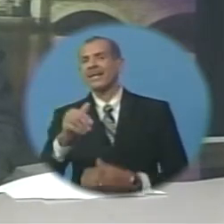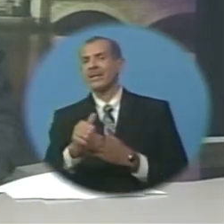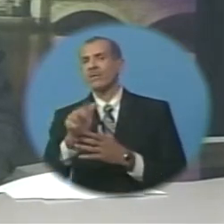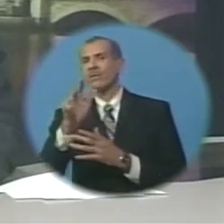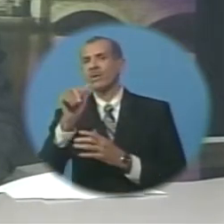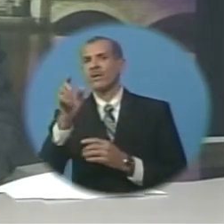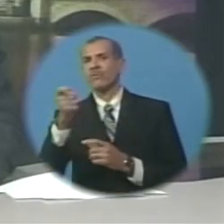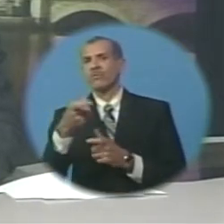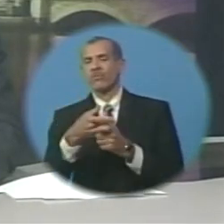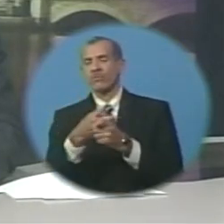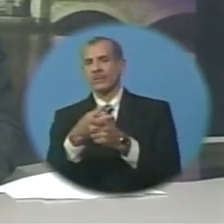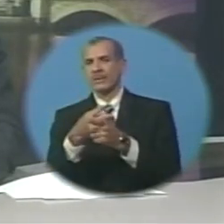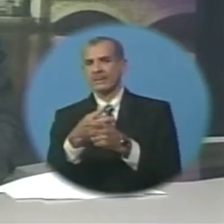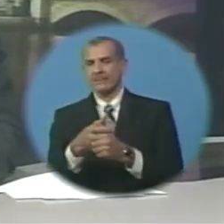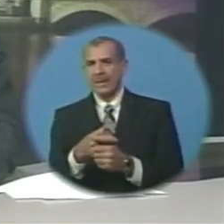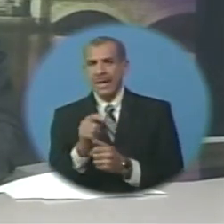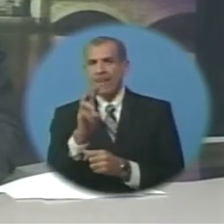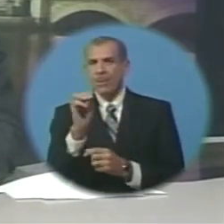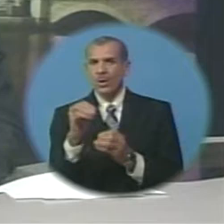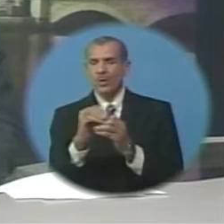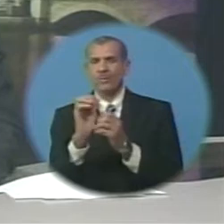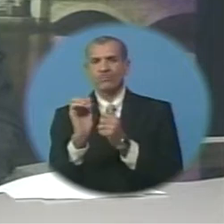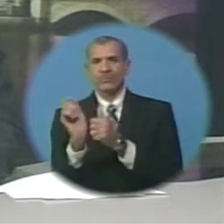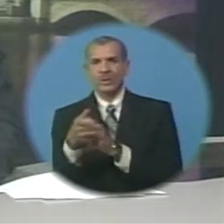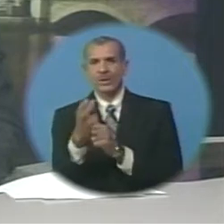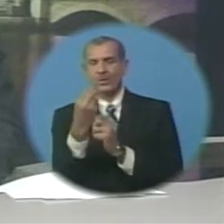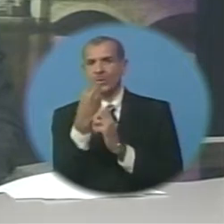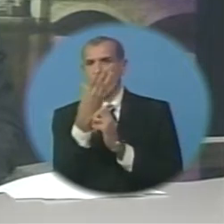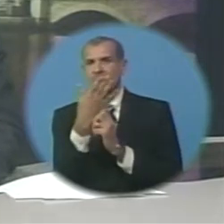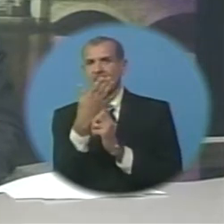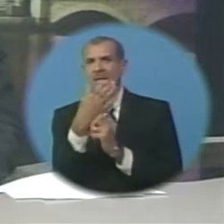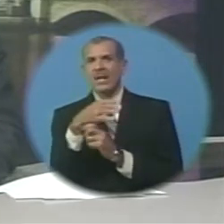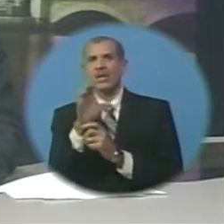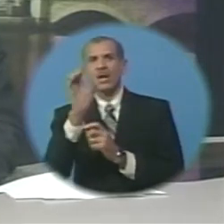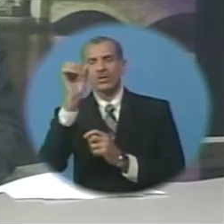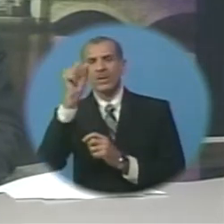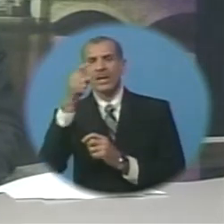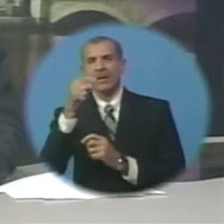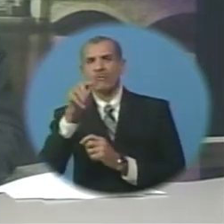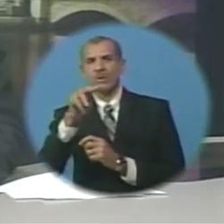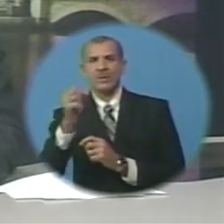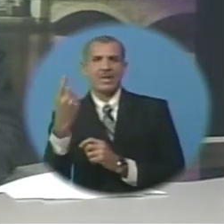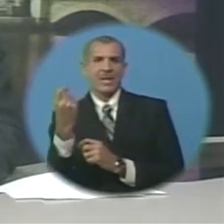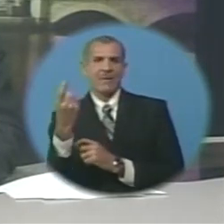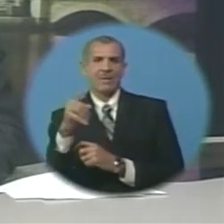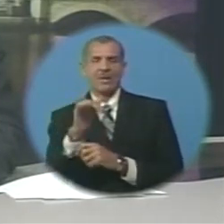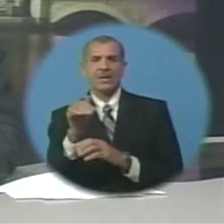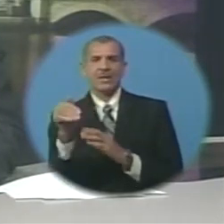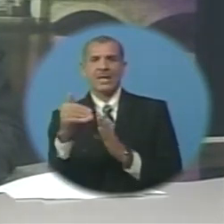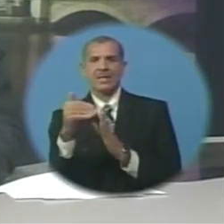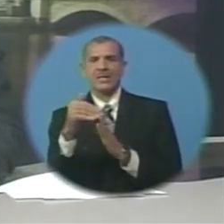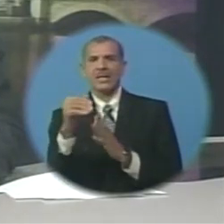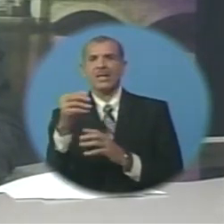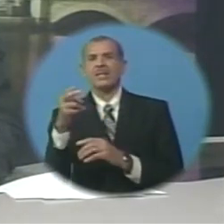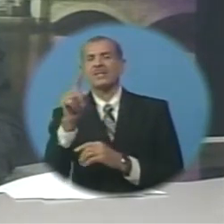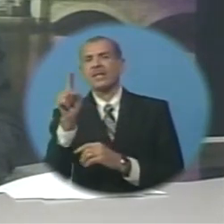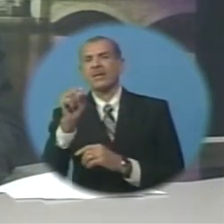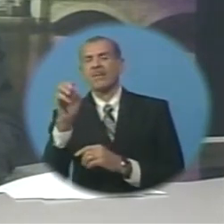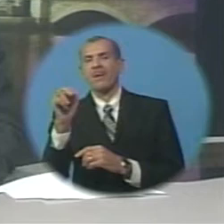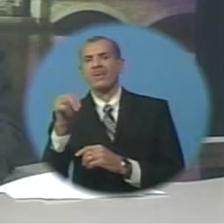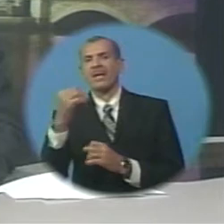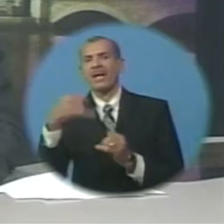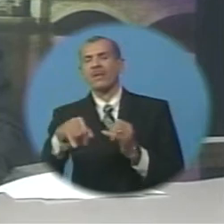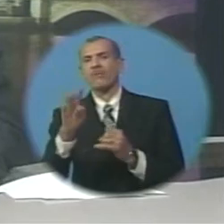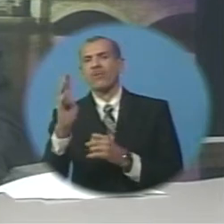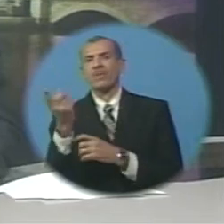wickets remaining. In more cricket news, Sri Lanka have a lead of 411 over host Zimbabwe at the end of day 4